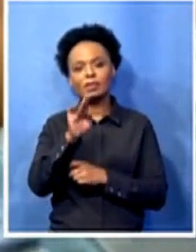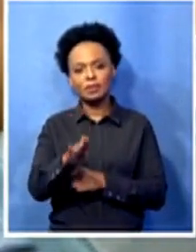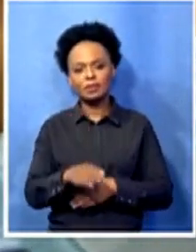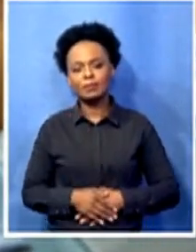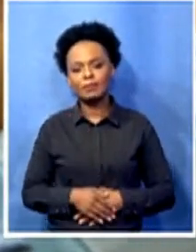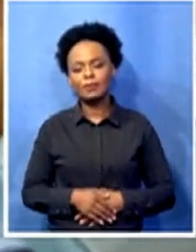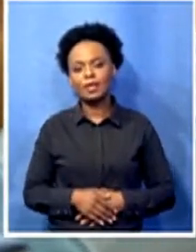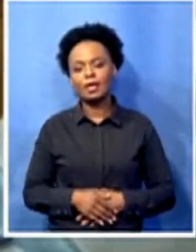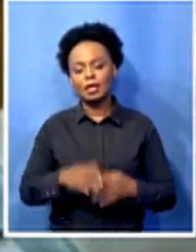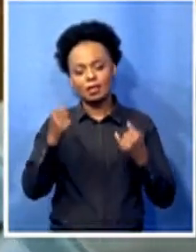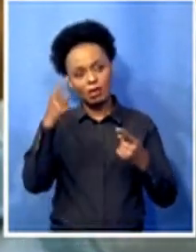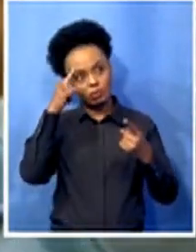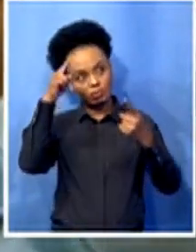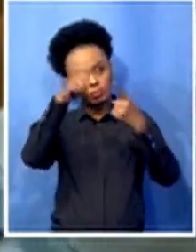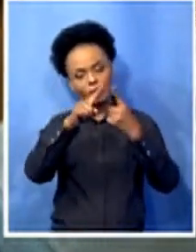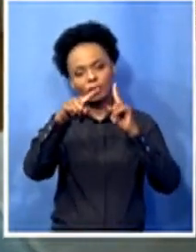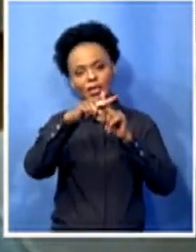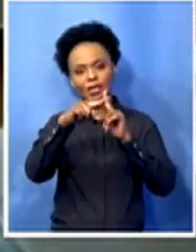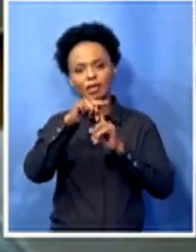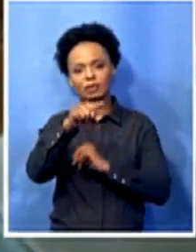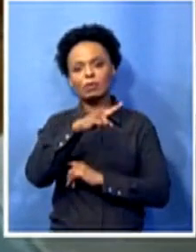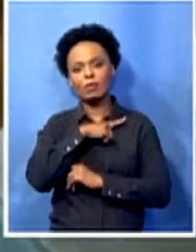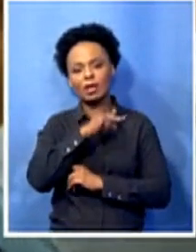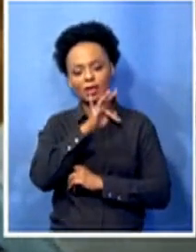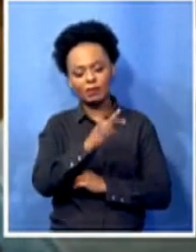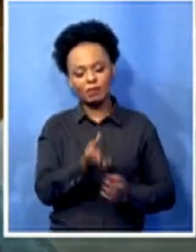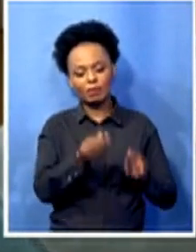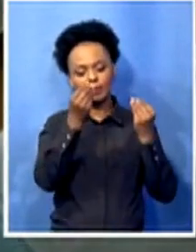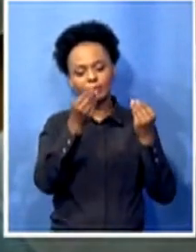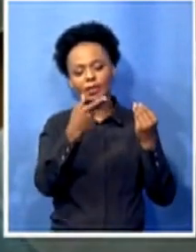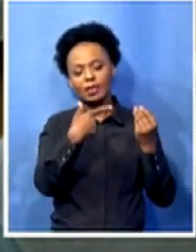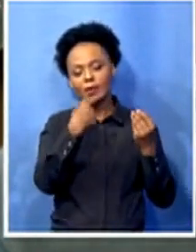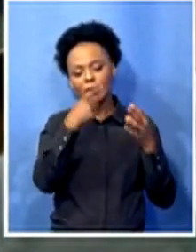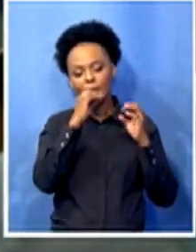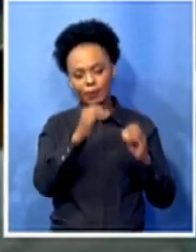treat those who are not accessing care and stop the spread of tuberculosis.